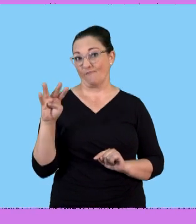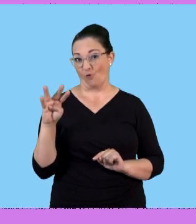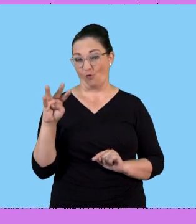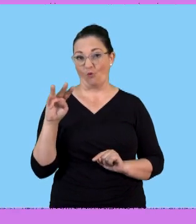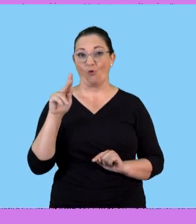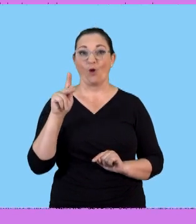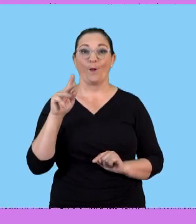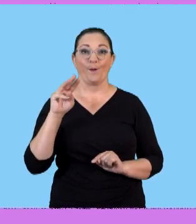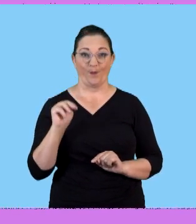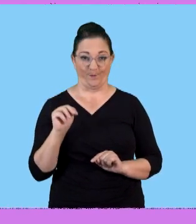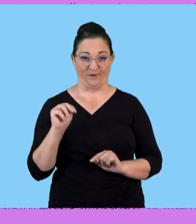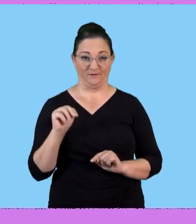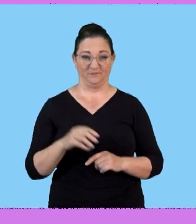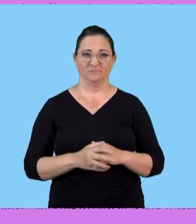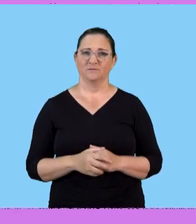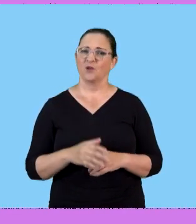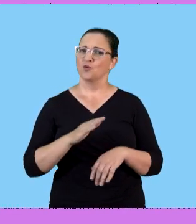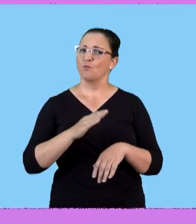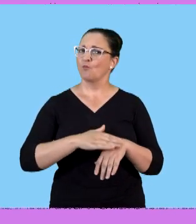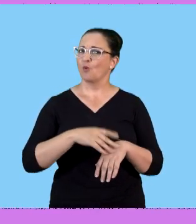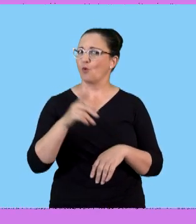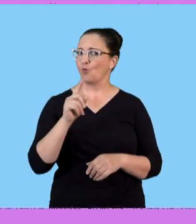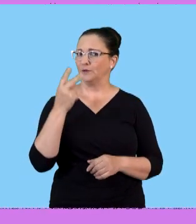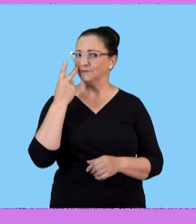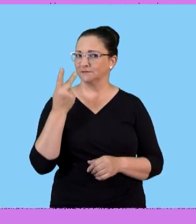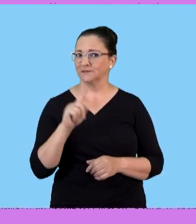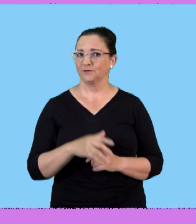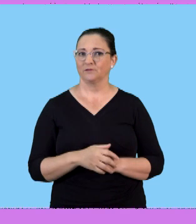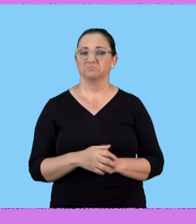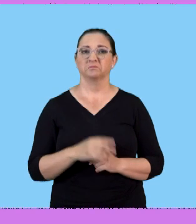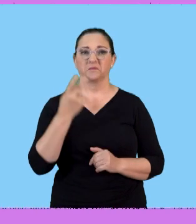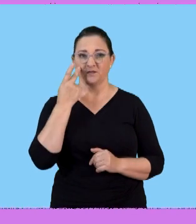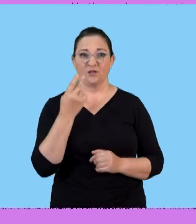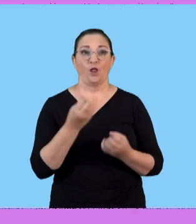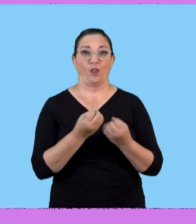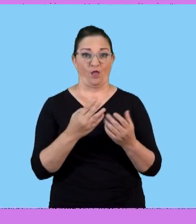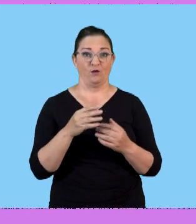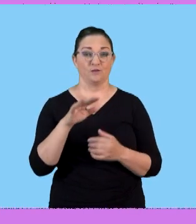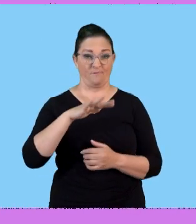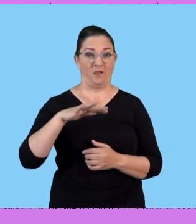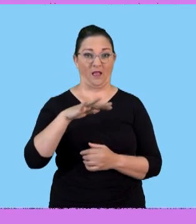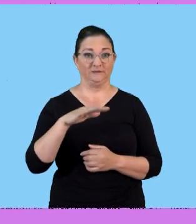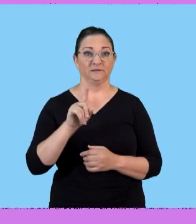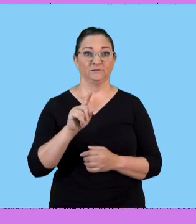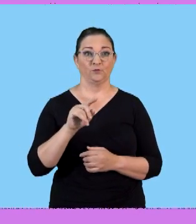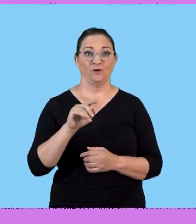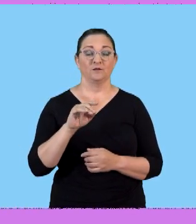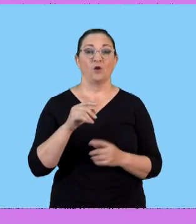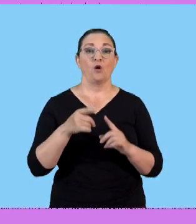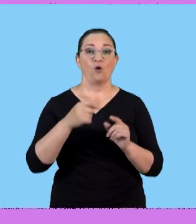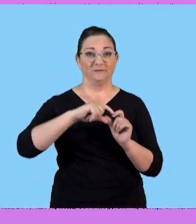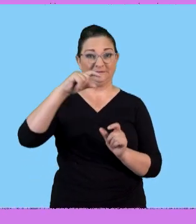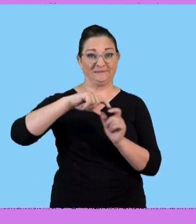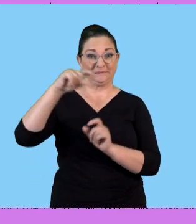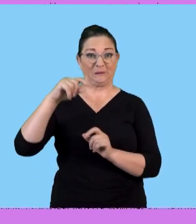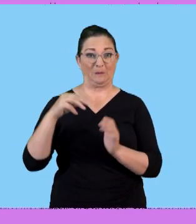964 kilometers. What else do I note here? I can see a whole lot of other places, okay, on the strip route map, as well